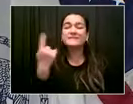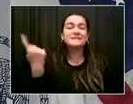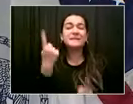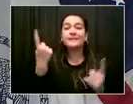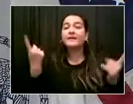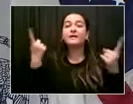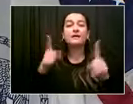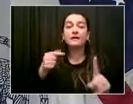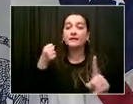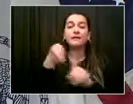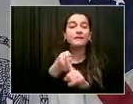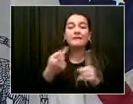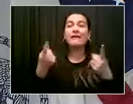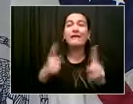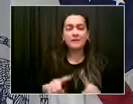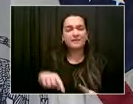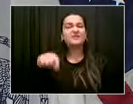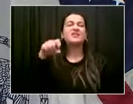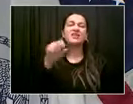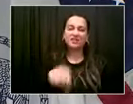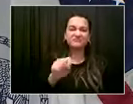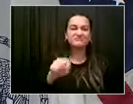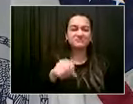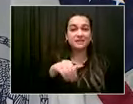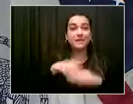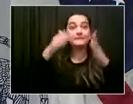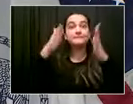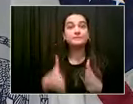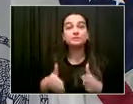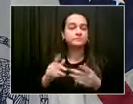Next, we have Emma Fitzsimmons from the New York Times.